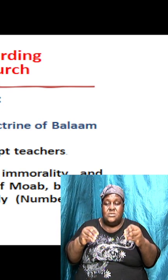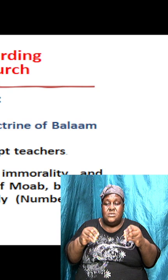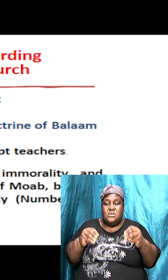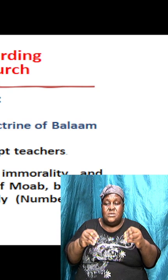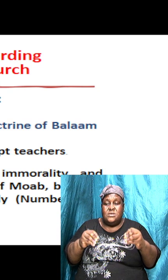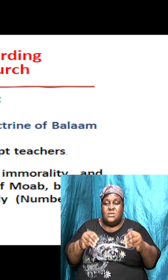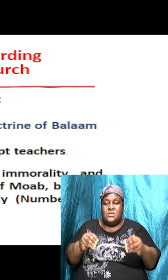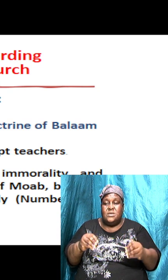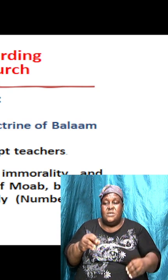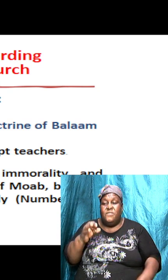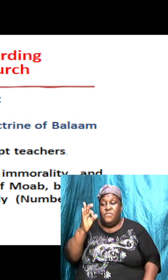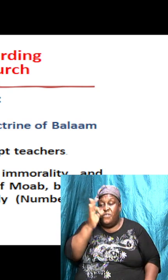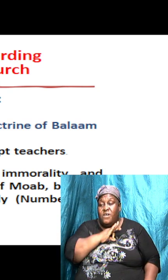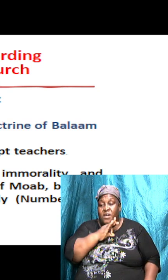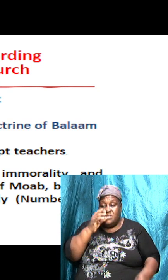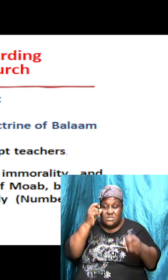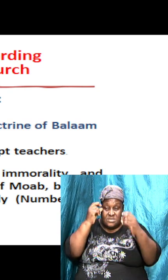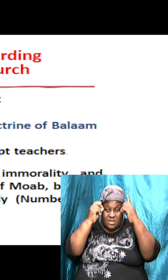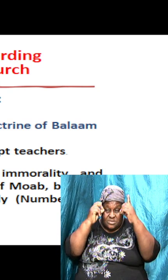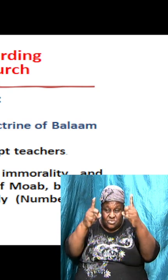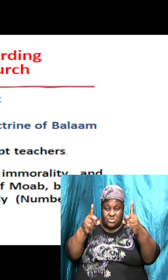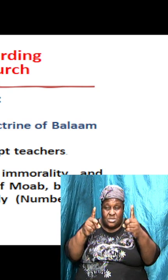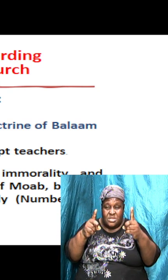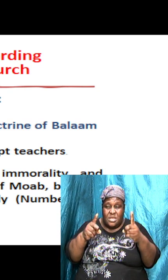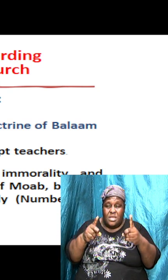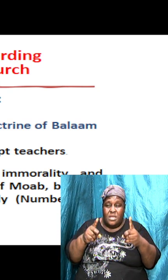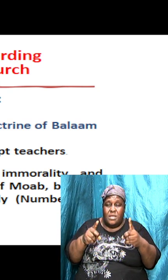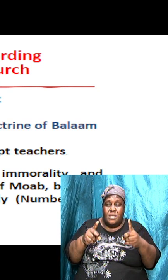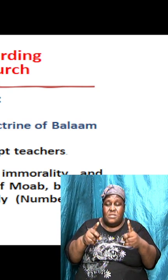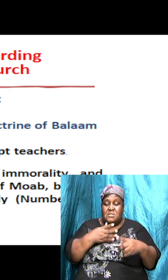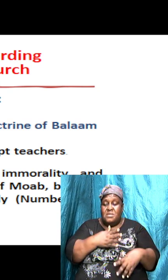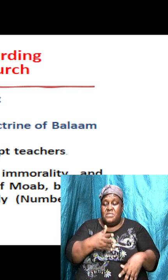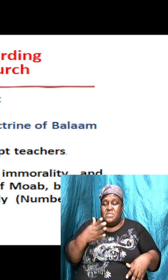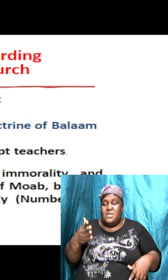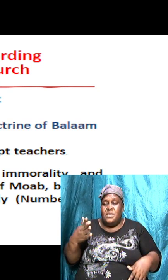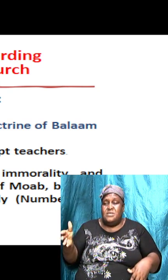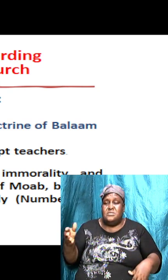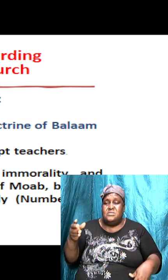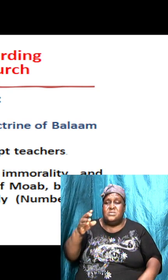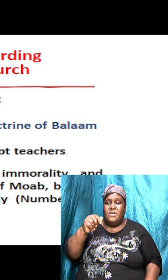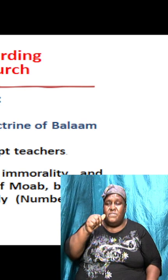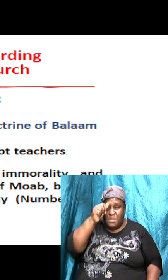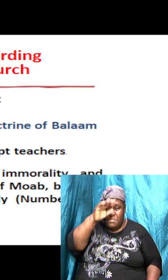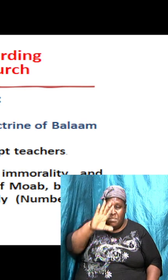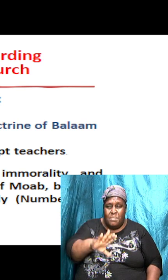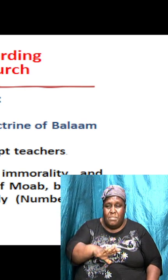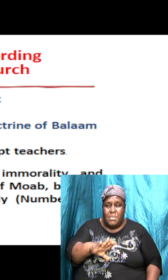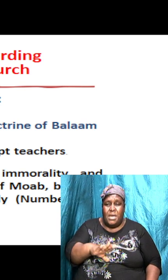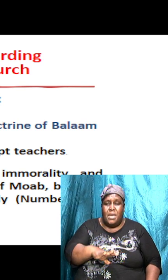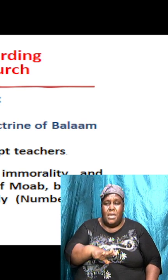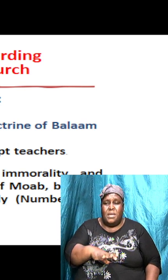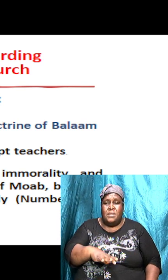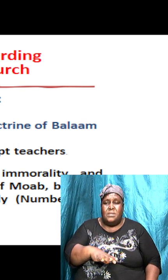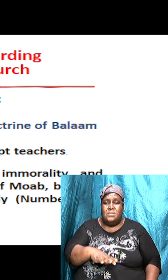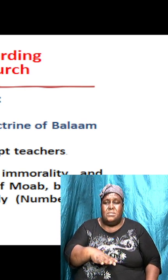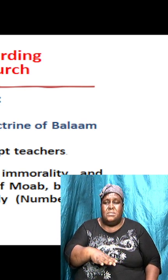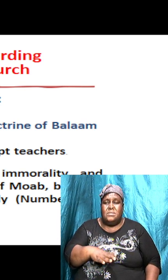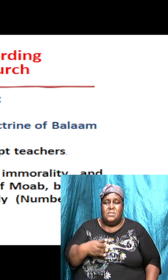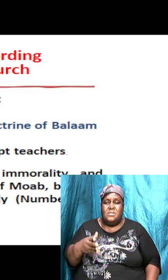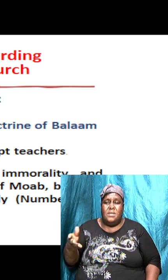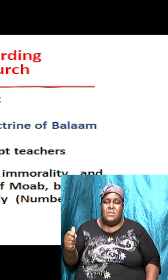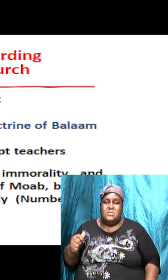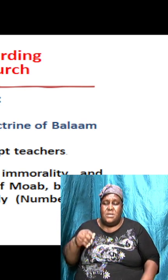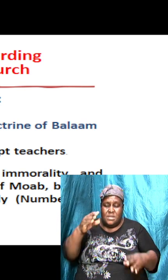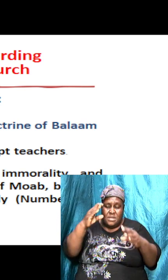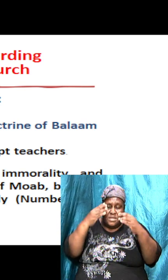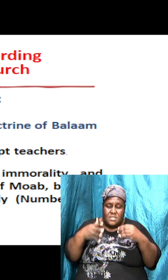the mixing of the things of Moab and Midian with the things that were taught to the